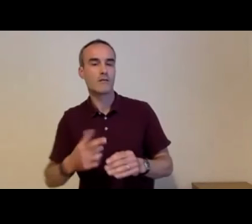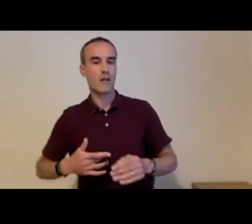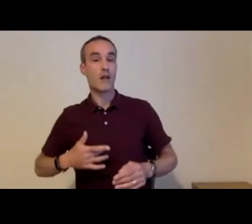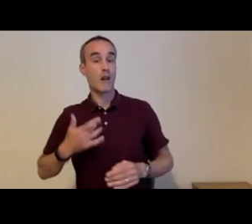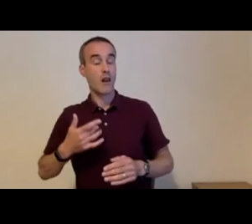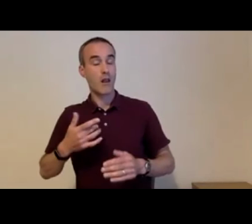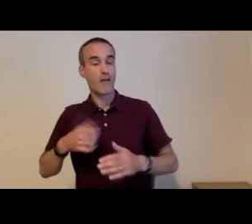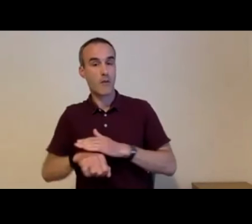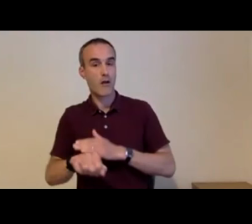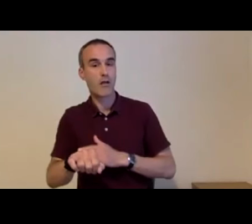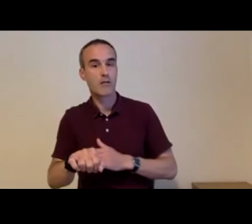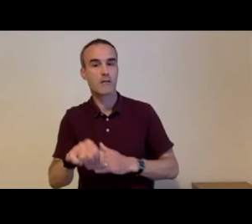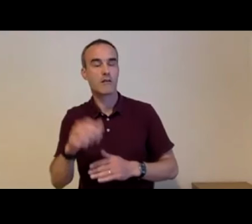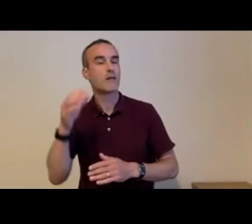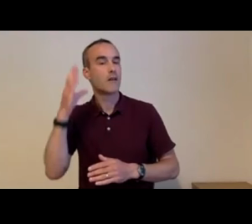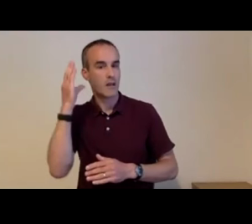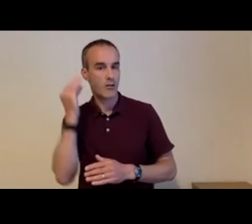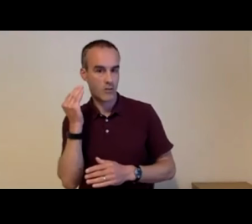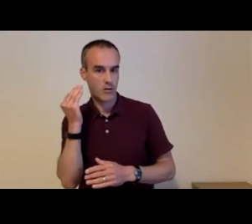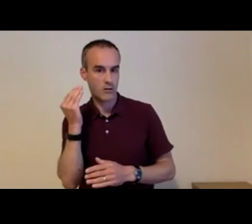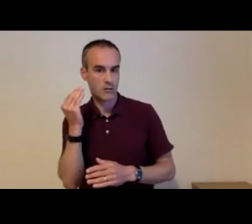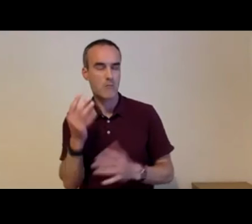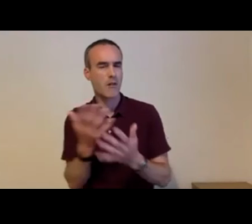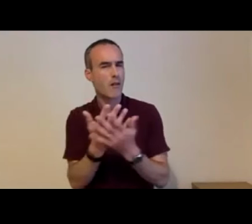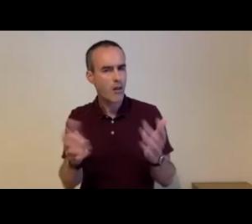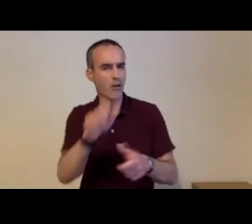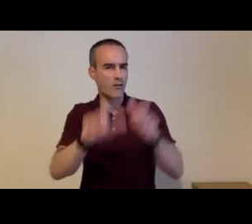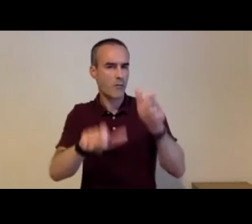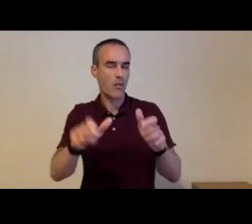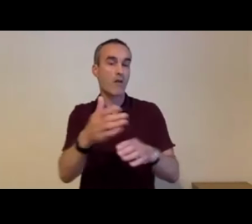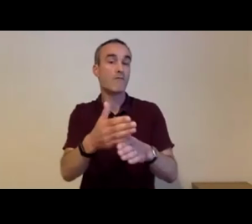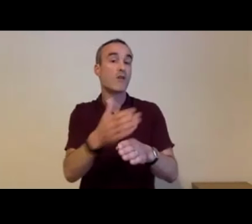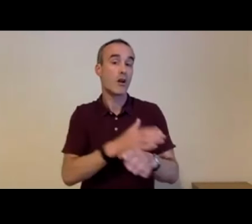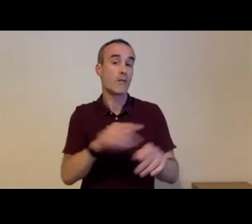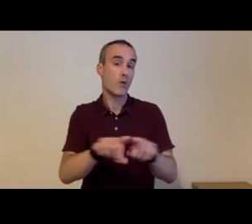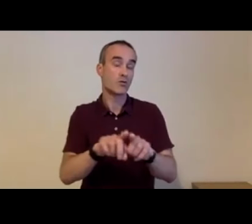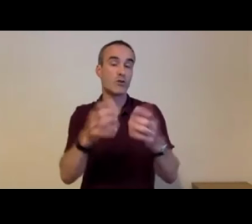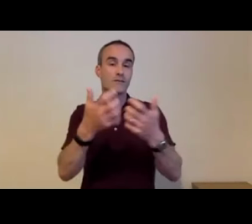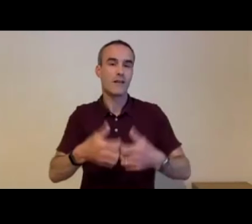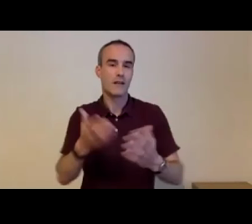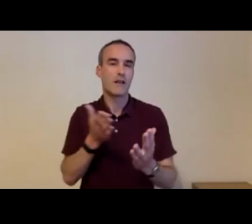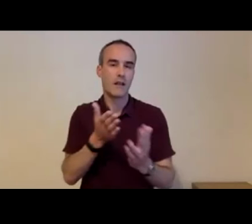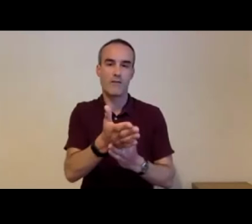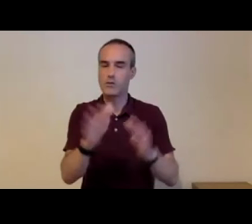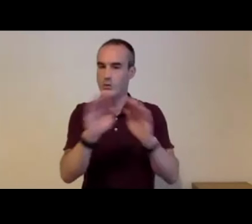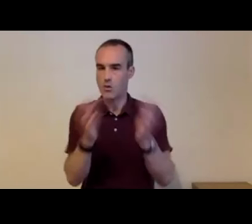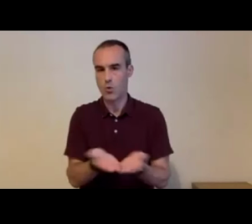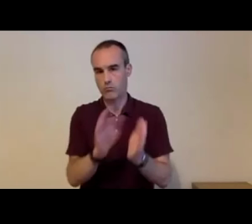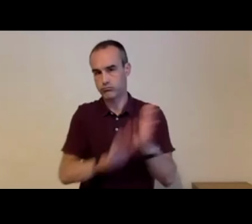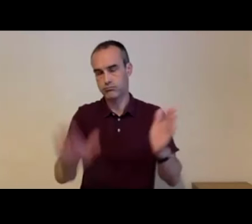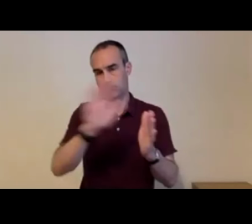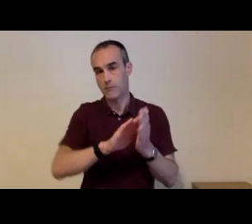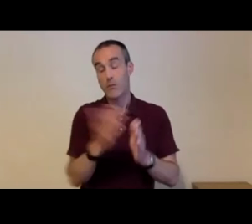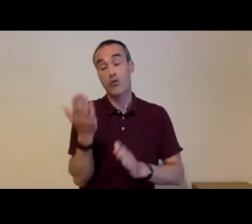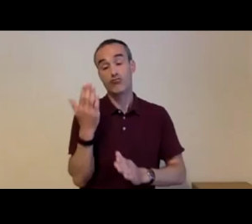many people in need of early and technological intervention around the world. Recent work has